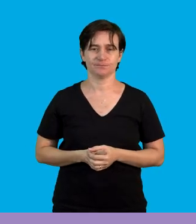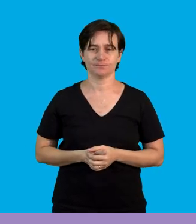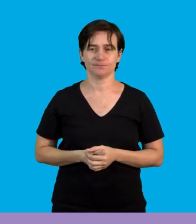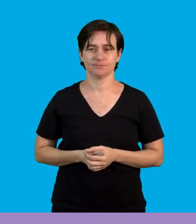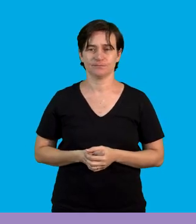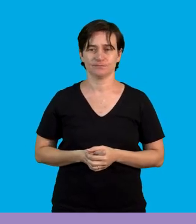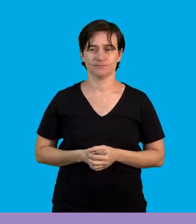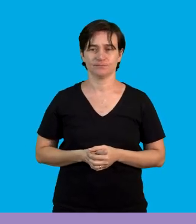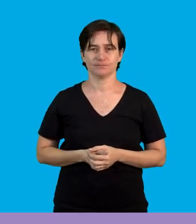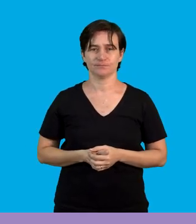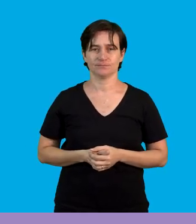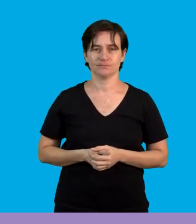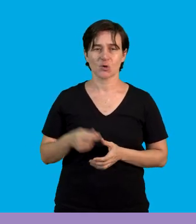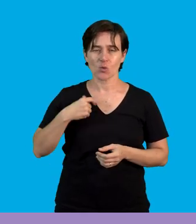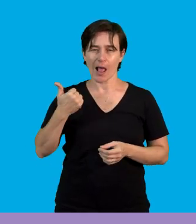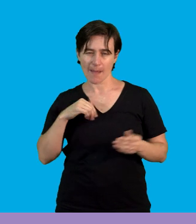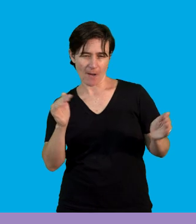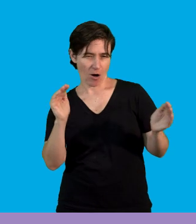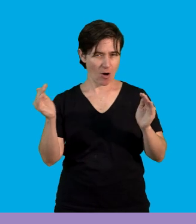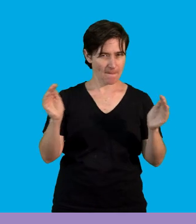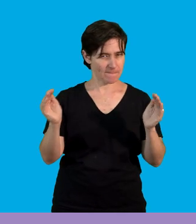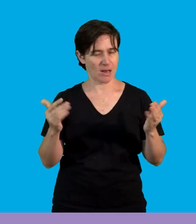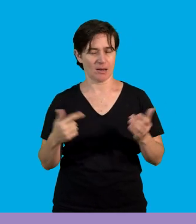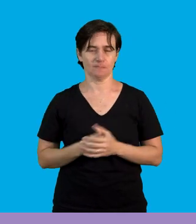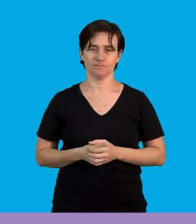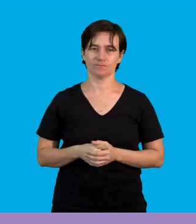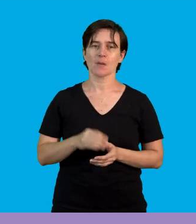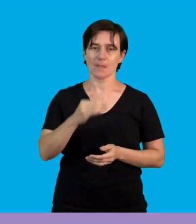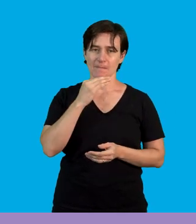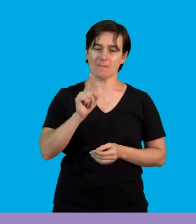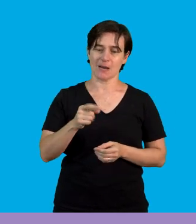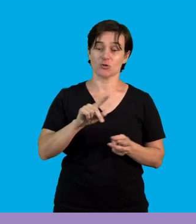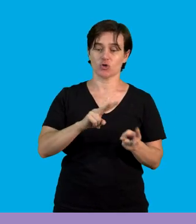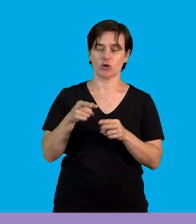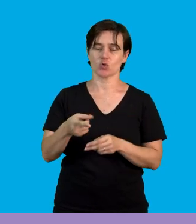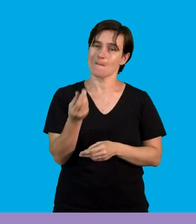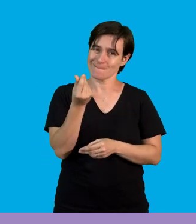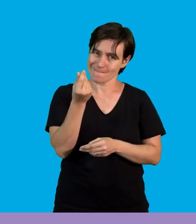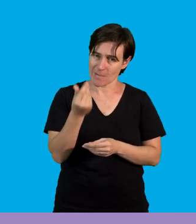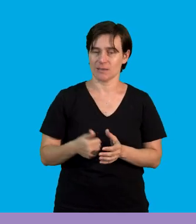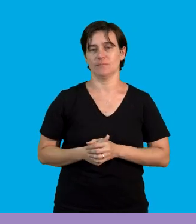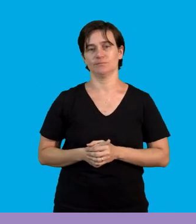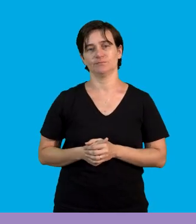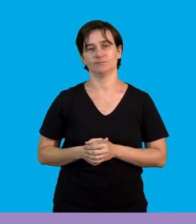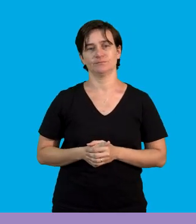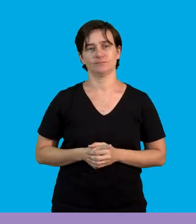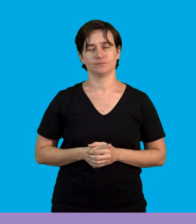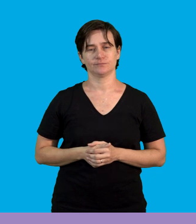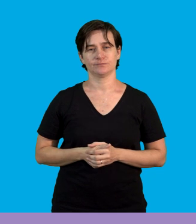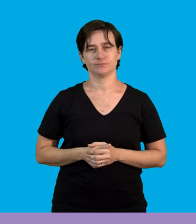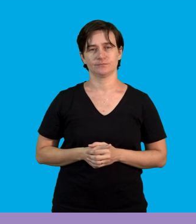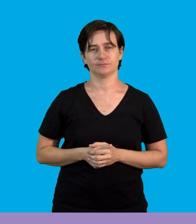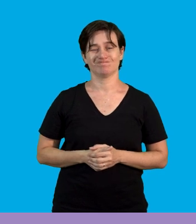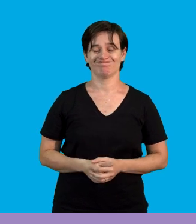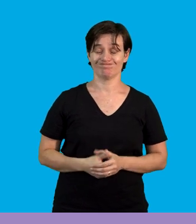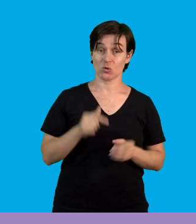money so that we are able to compare it with 12,500, which each worker gets per month for better understanding of the